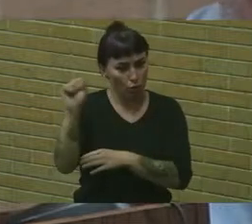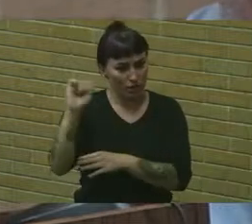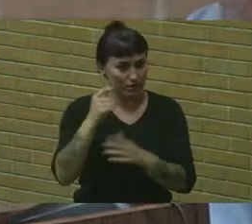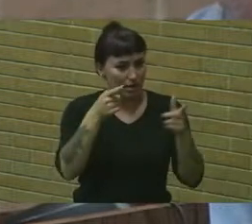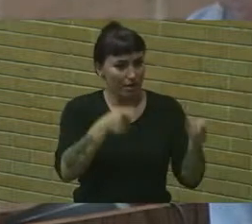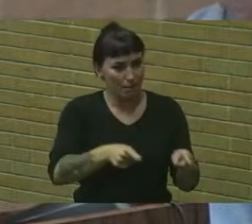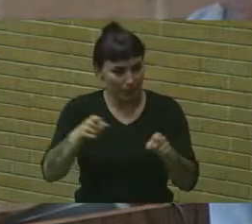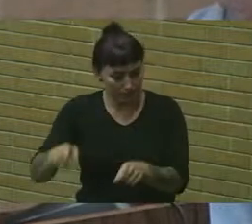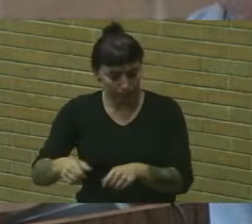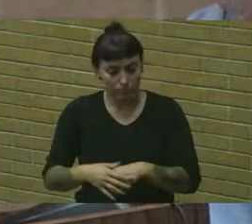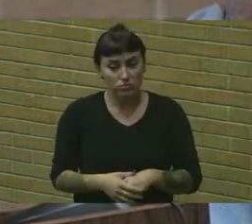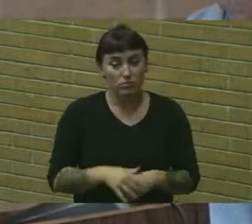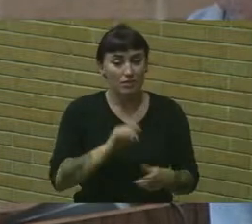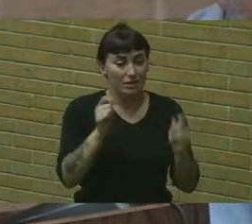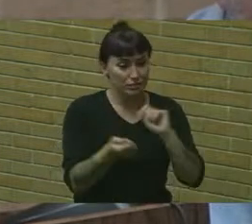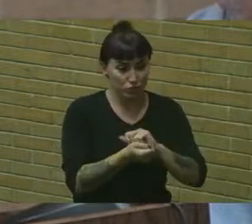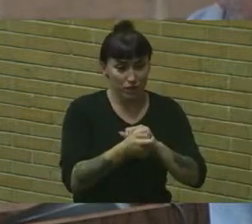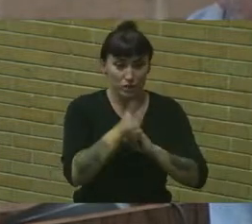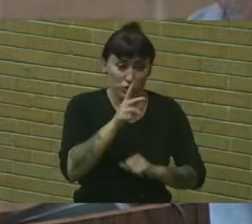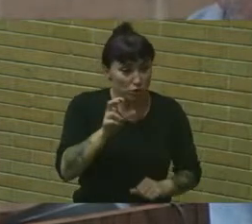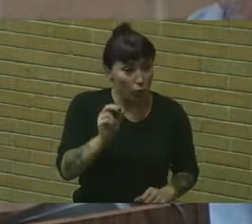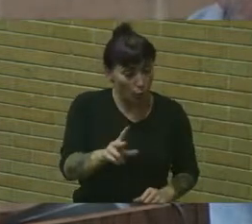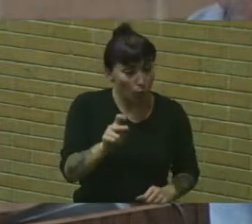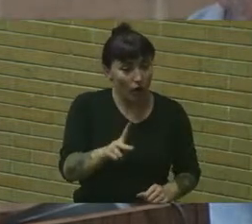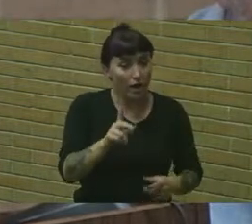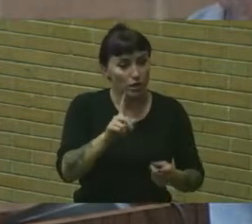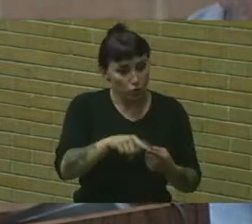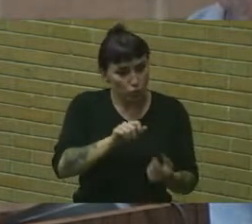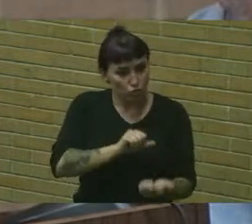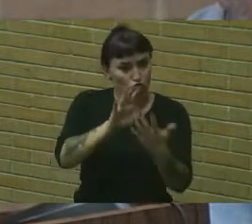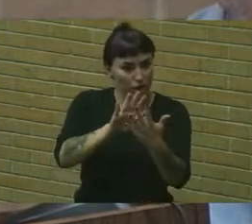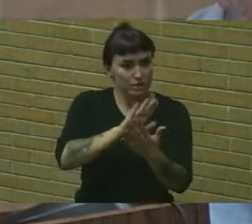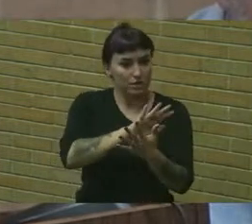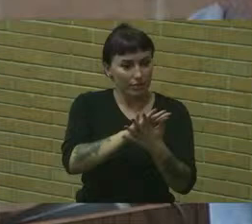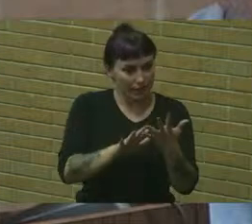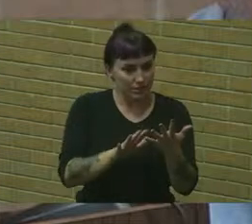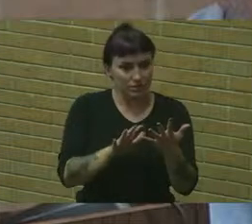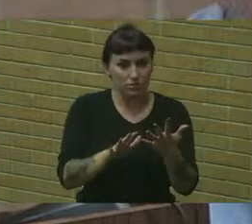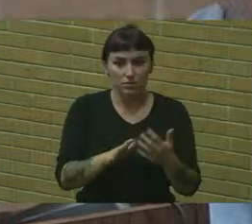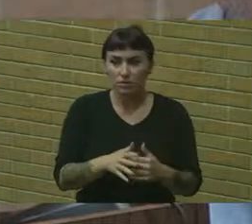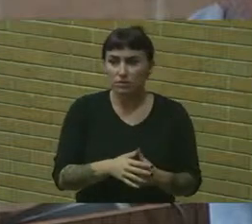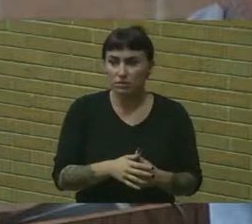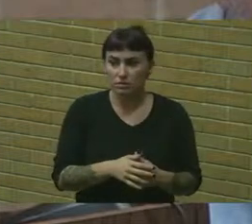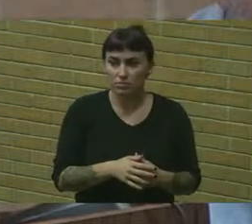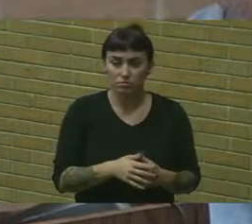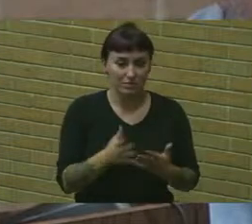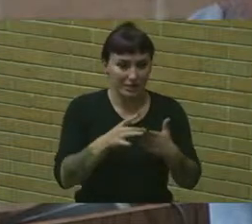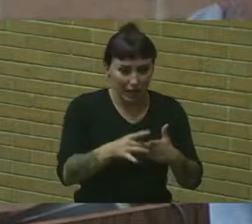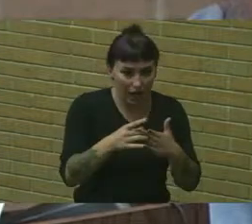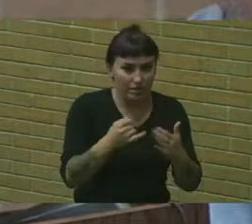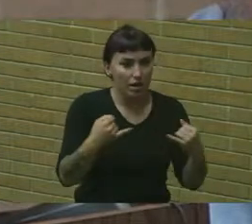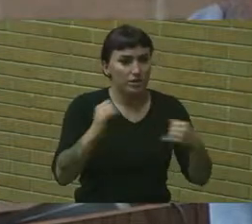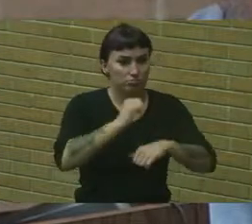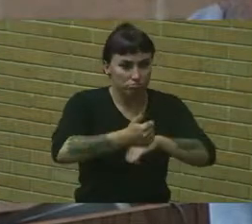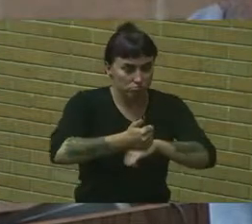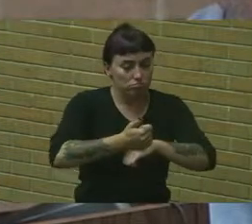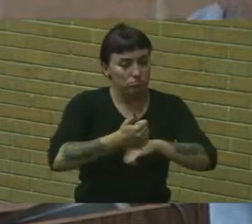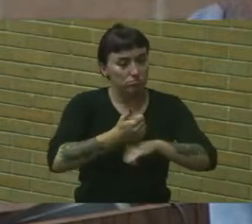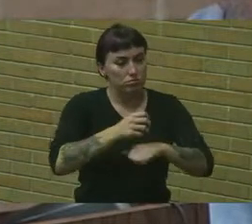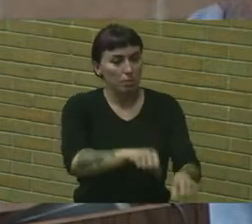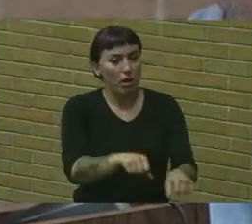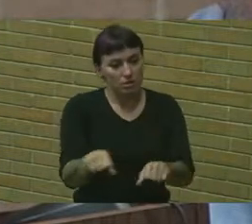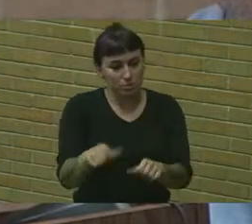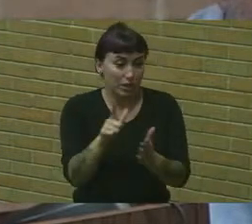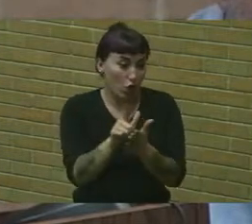place. Change is okay to address these and create guidelines and